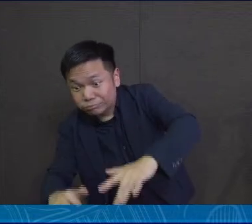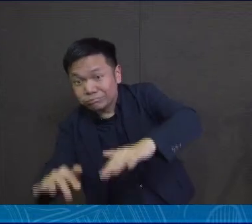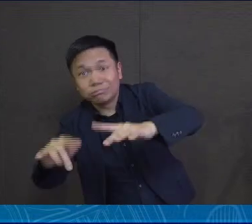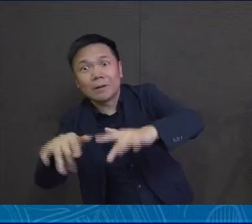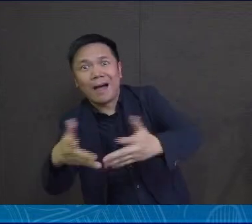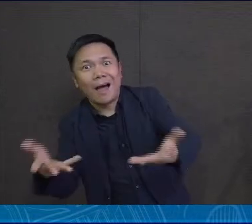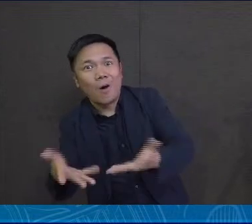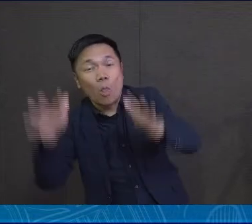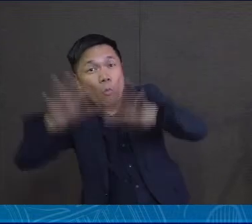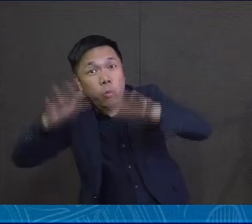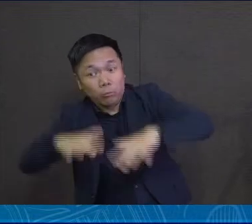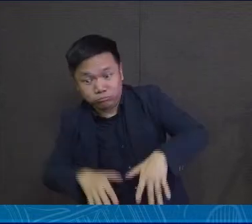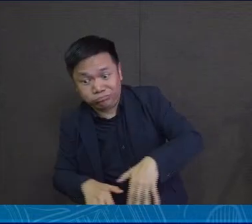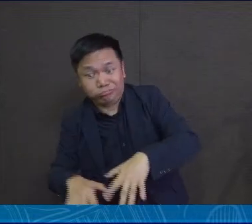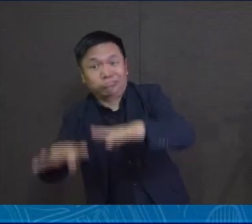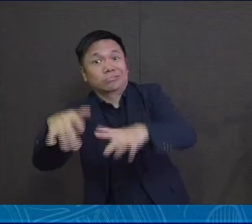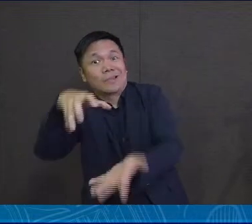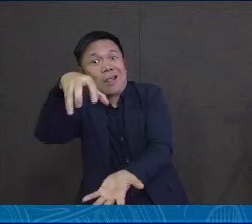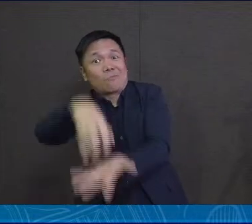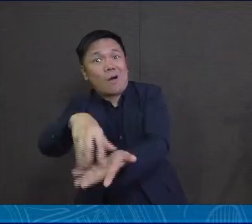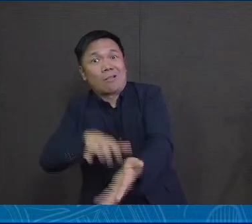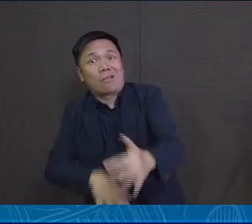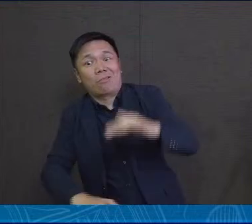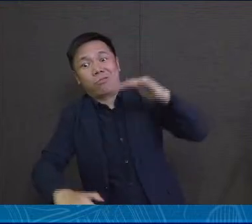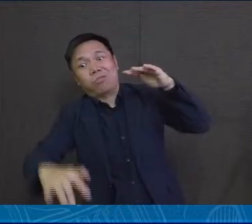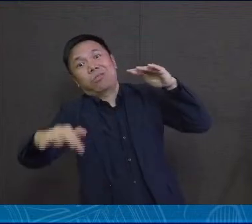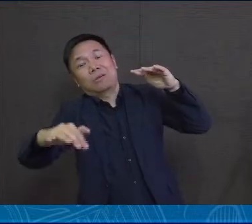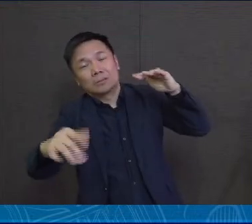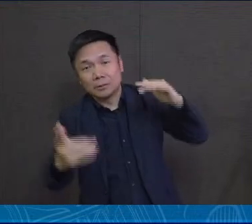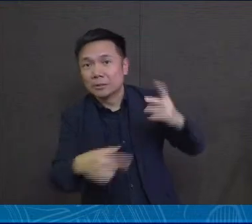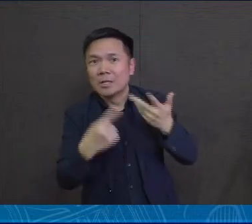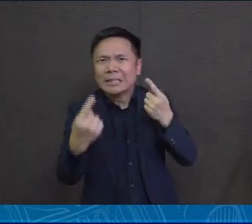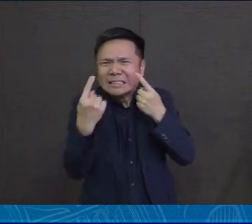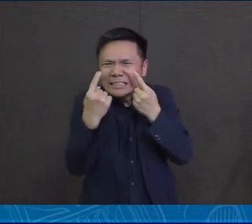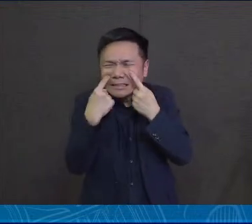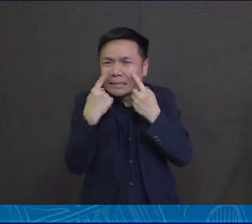downstream. Our approach is to take a watershed-based